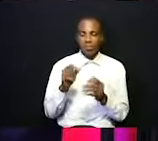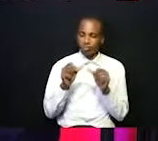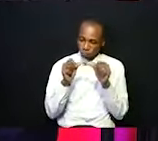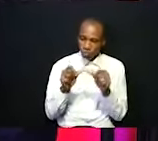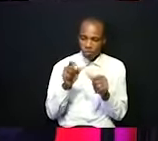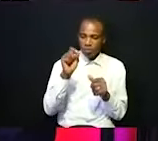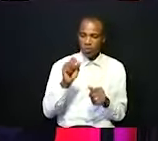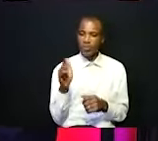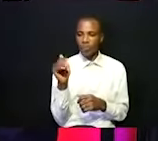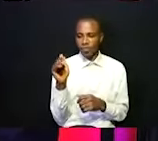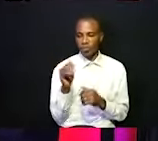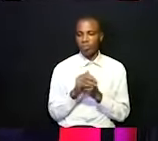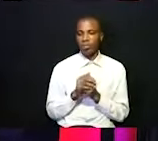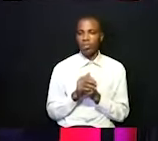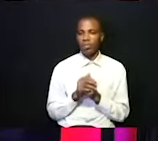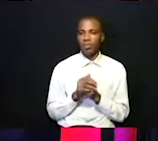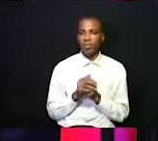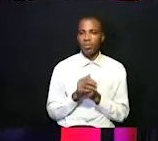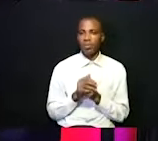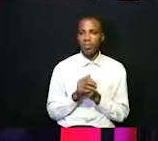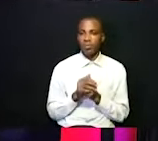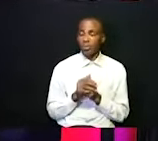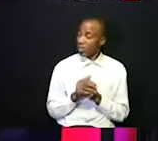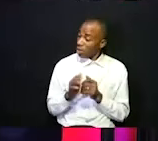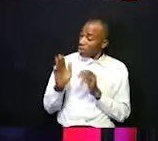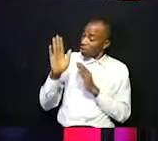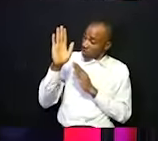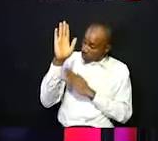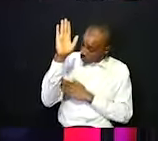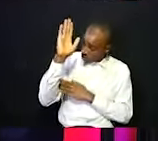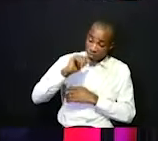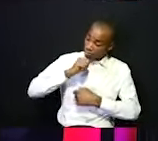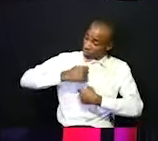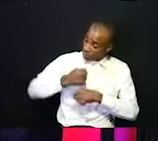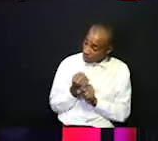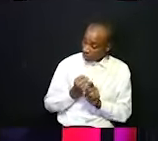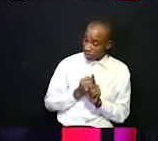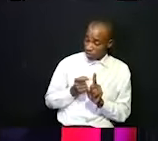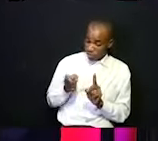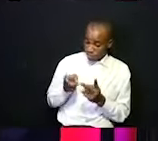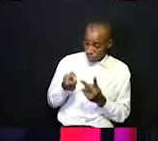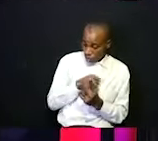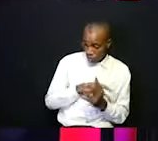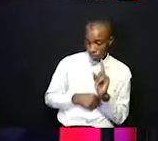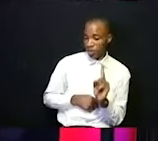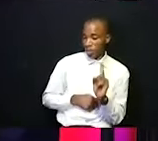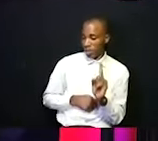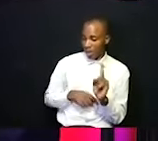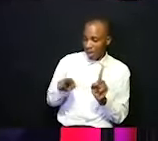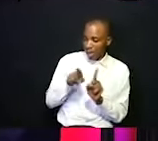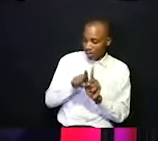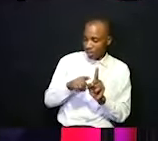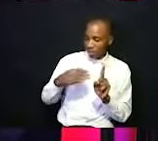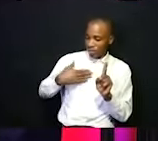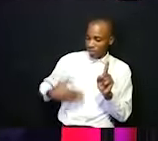Verse 15. Has not the Lord made them one? In flesh and spirit they are his. And why one? Because